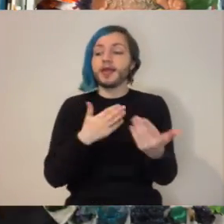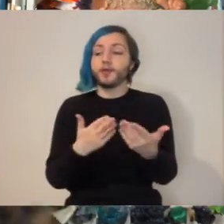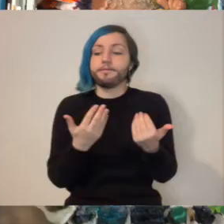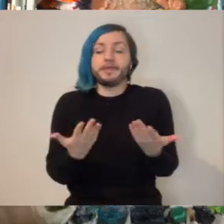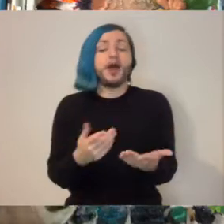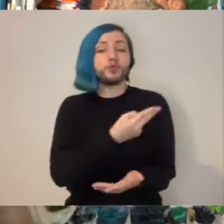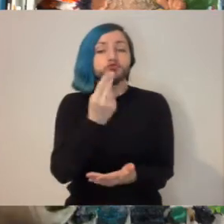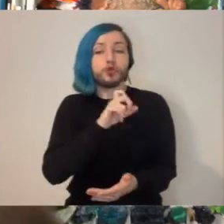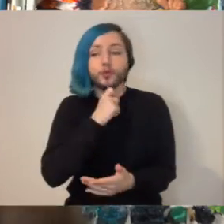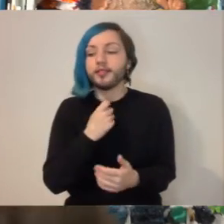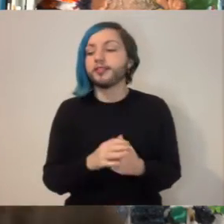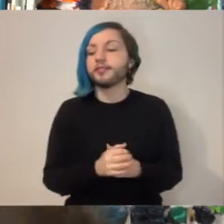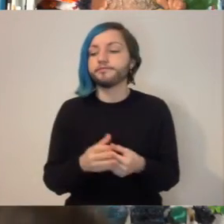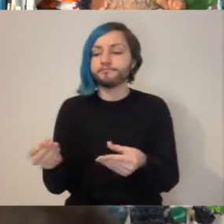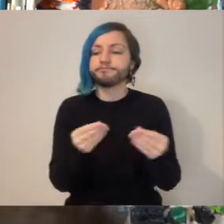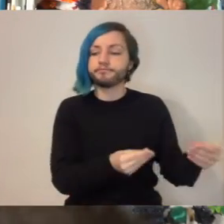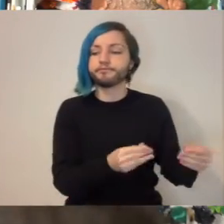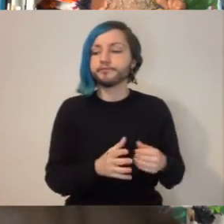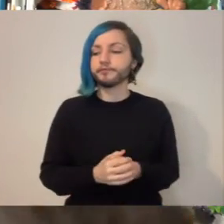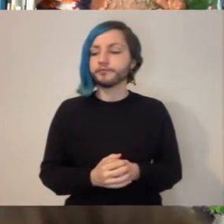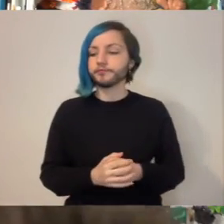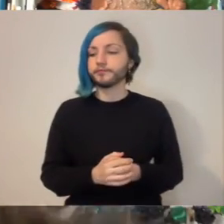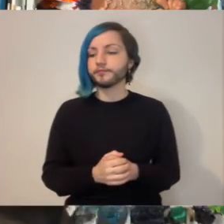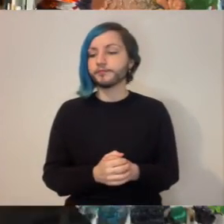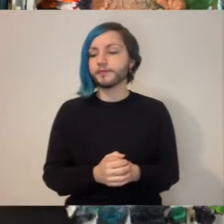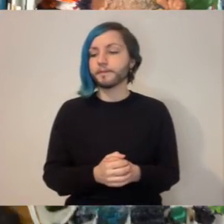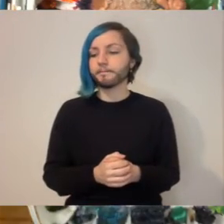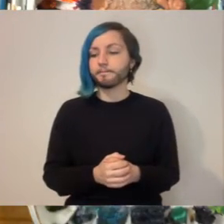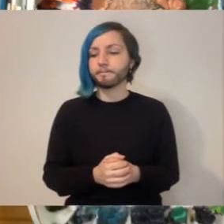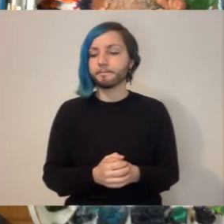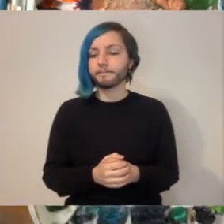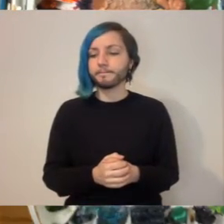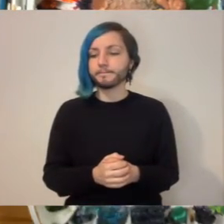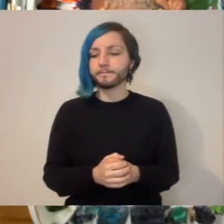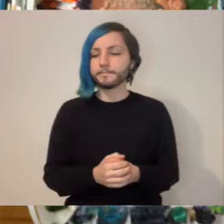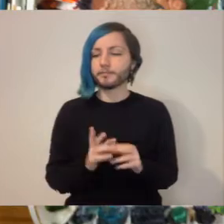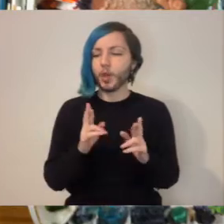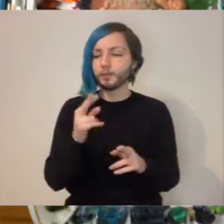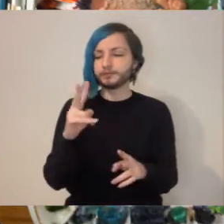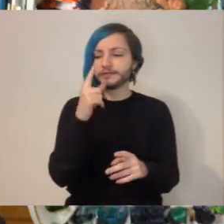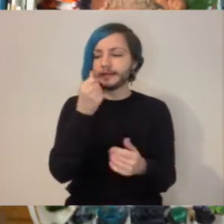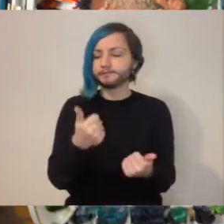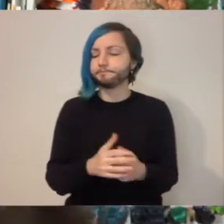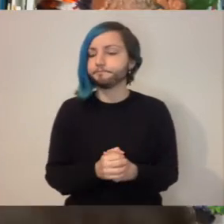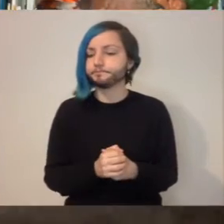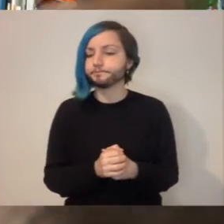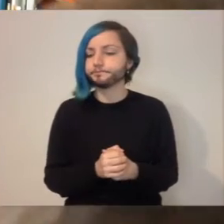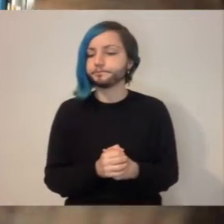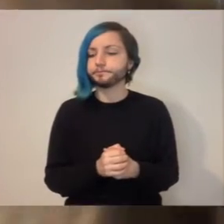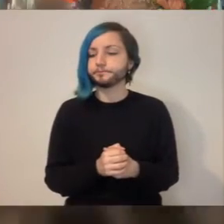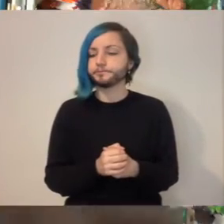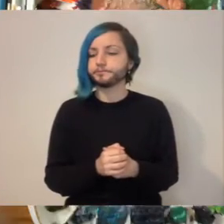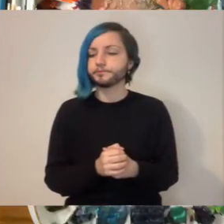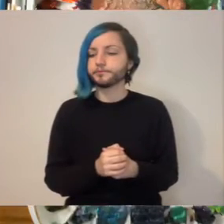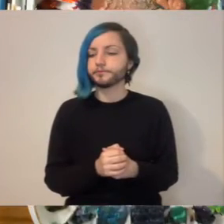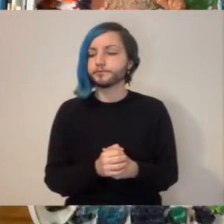what we're going to do now is going to go on to the drawing. So we'll put this aside there. I don't know if you could see that, but we'll